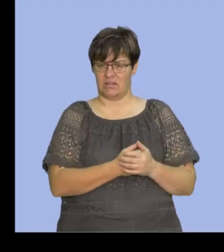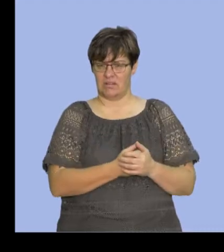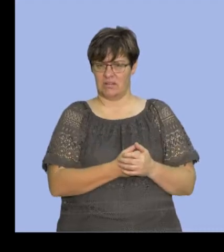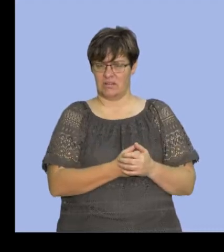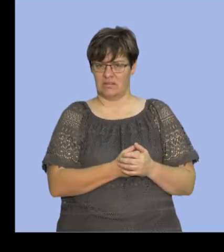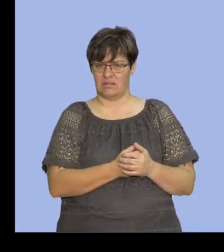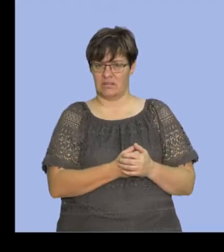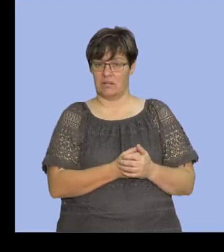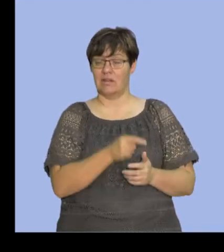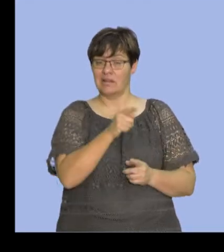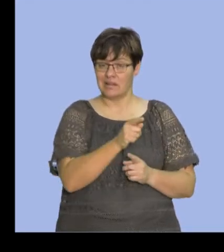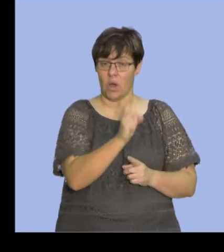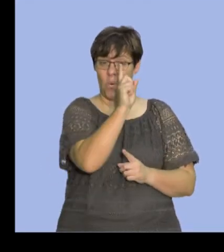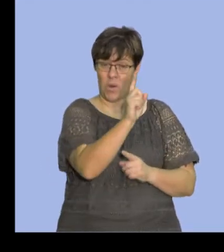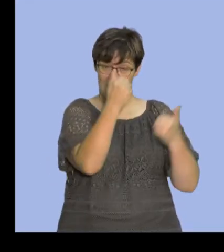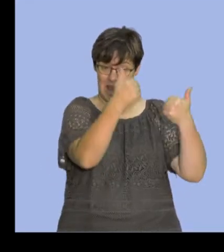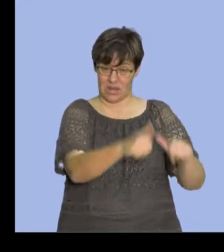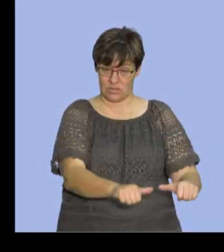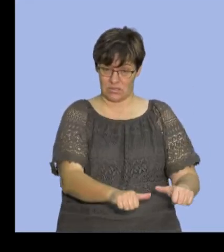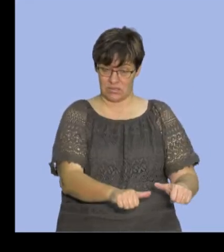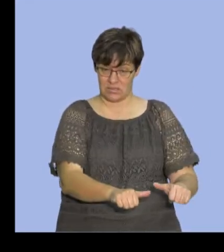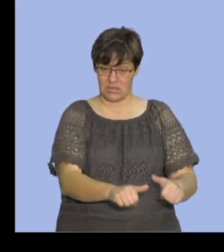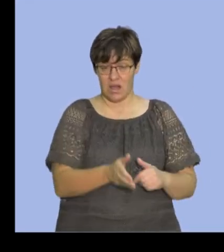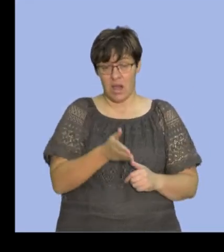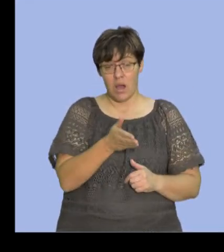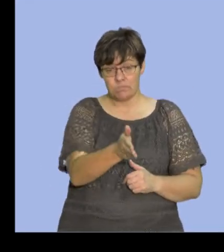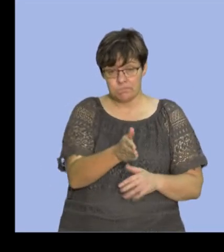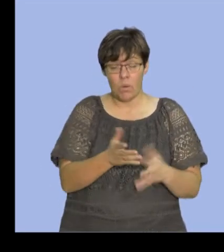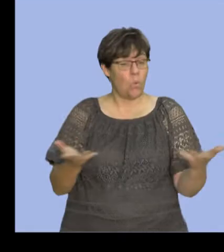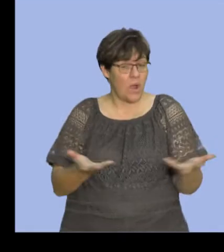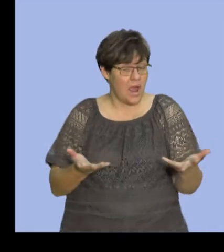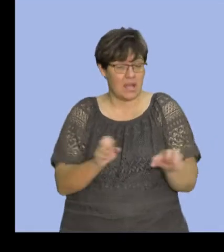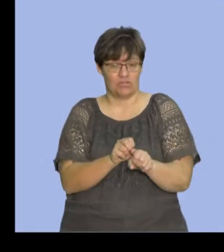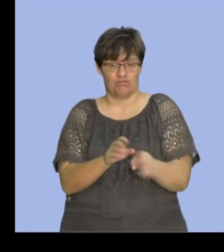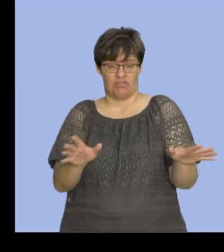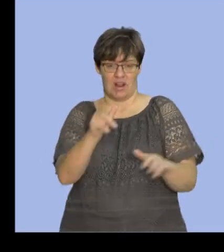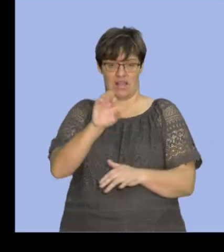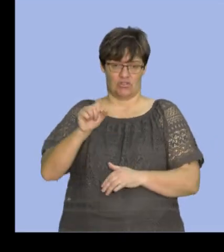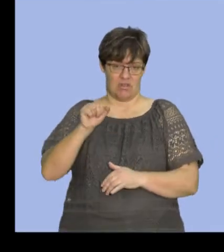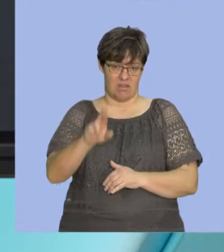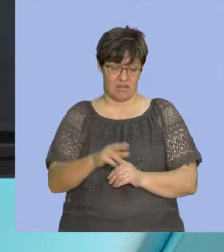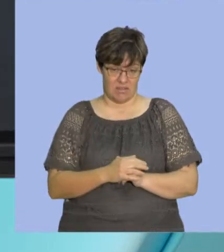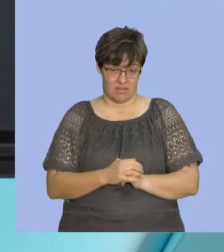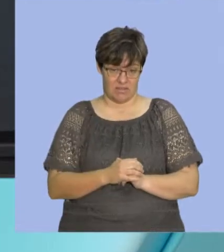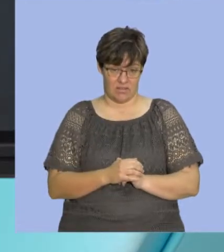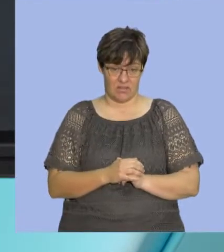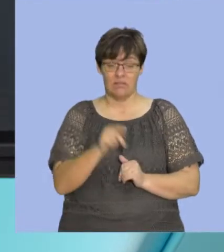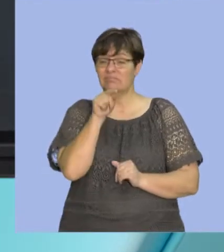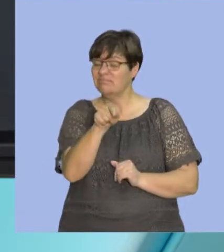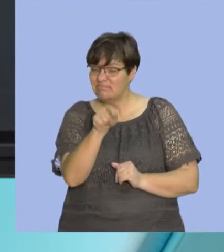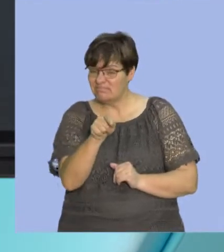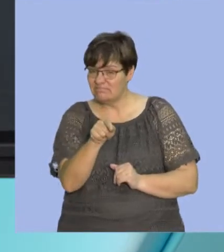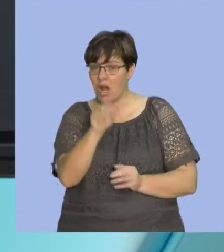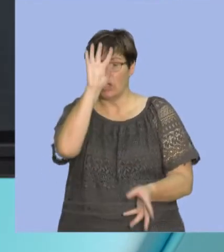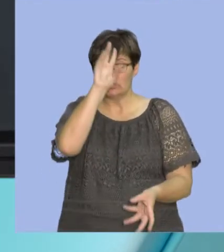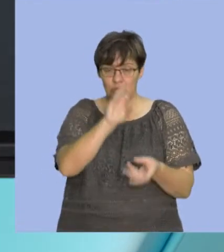Remember, it's one account that's kept in your general ledger and it reflects the